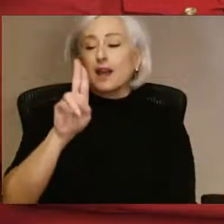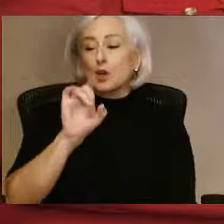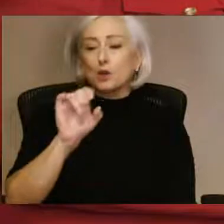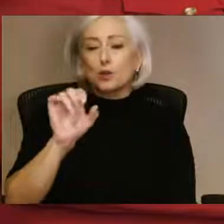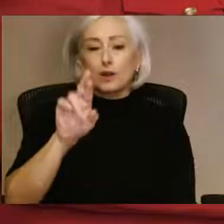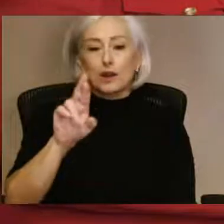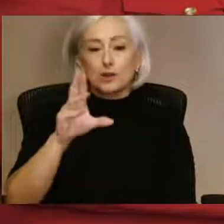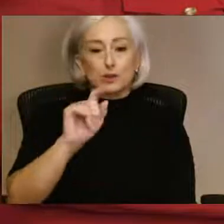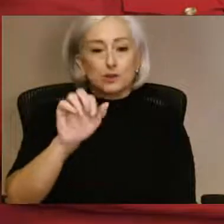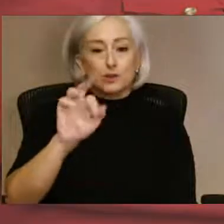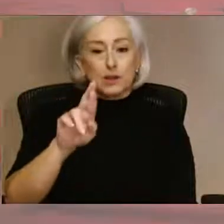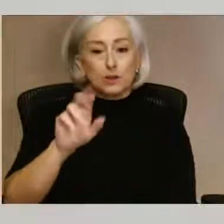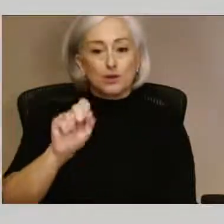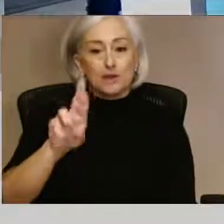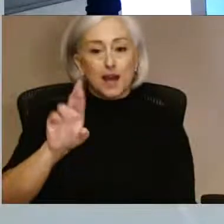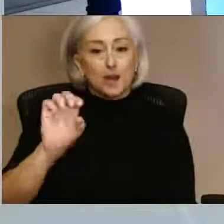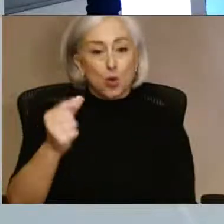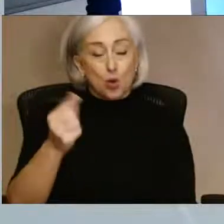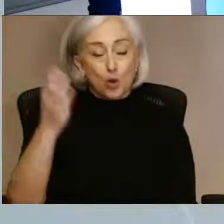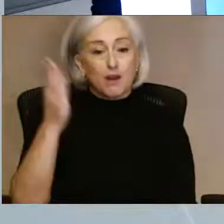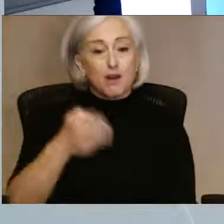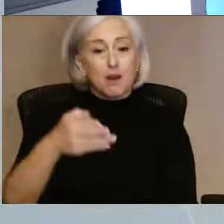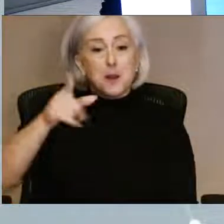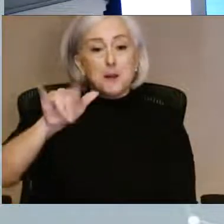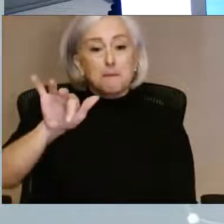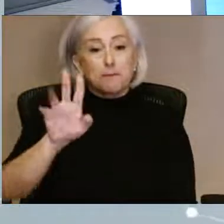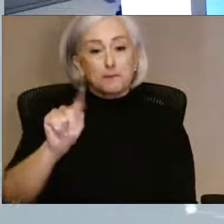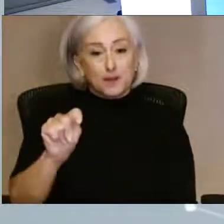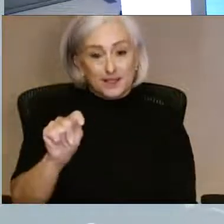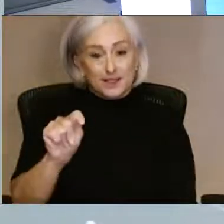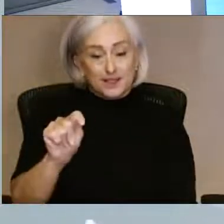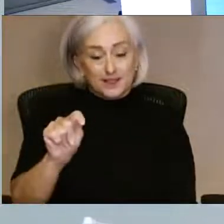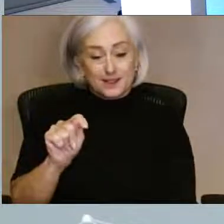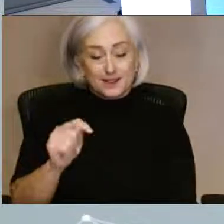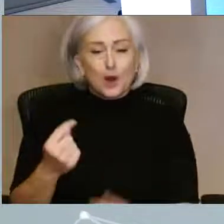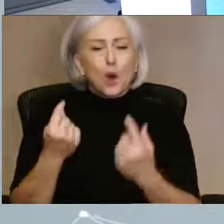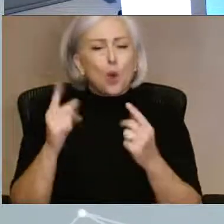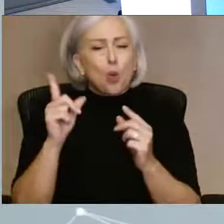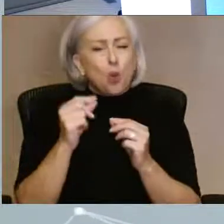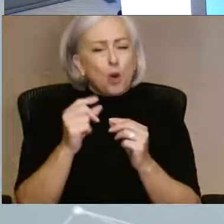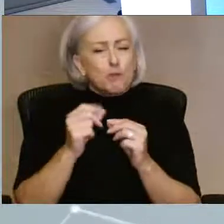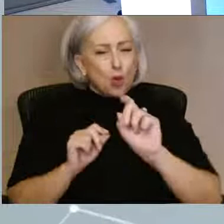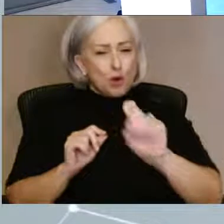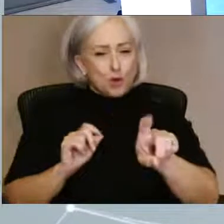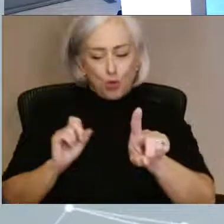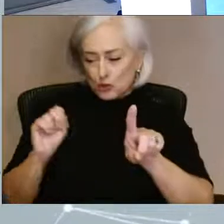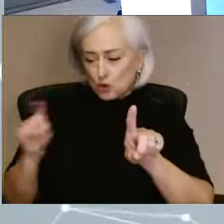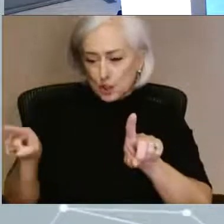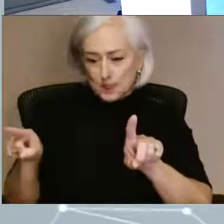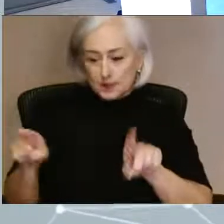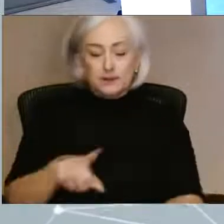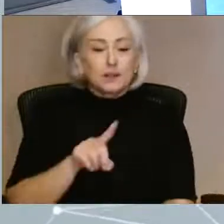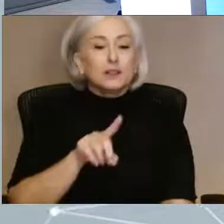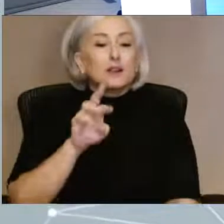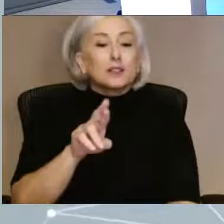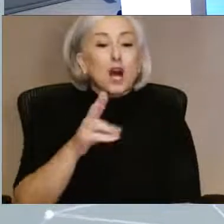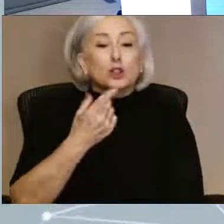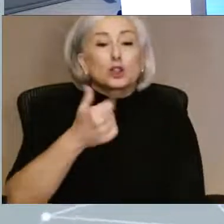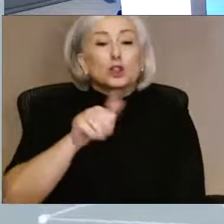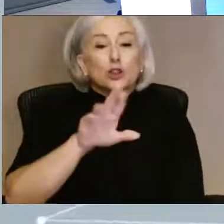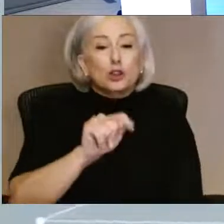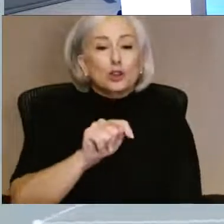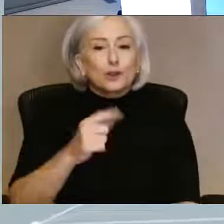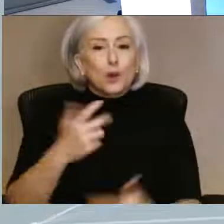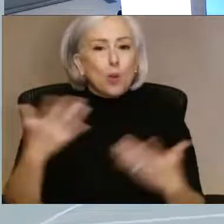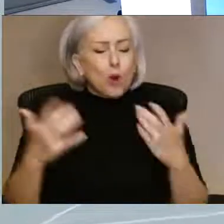kucancercenter.org/pivot. One more question for each of you. Dr. Gerton, what would you say excites you most